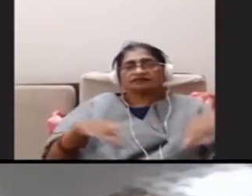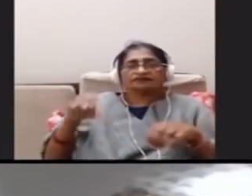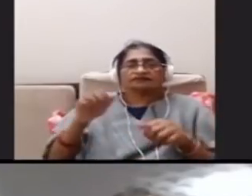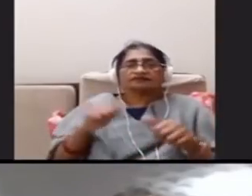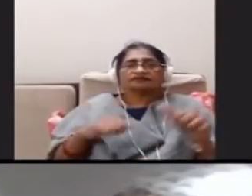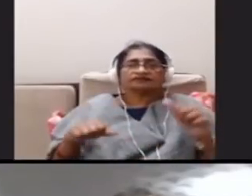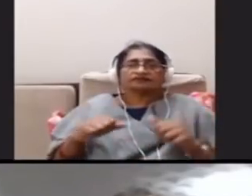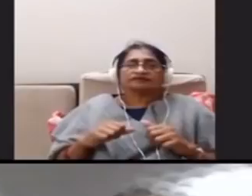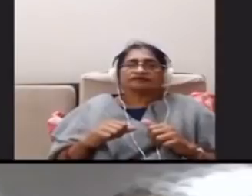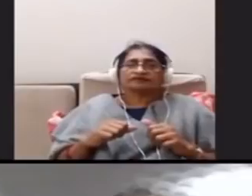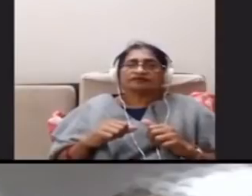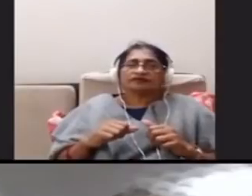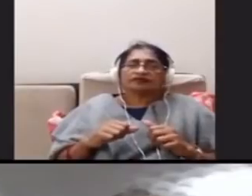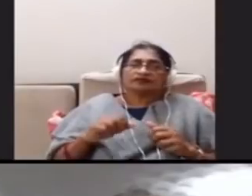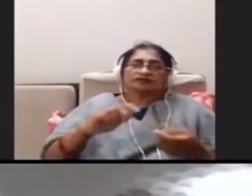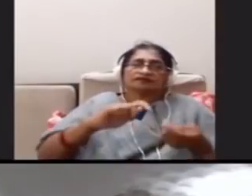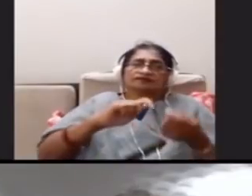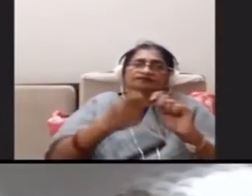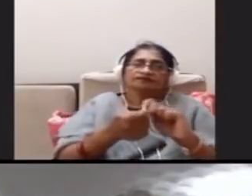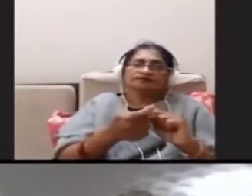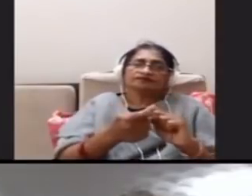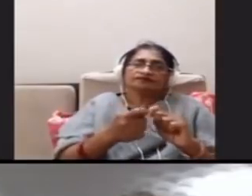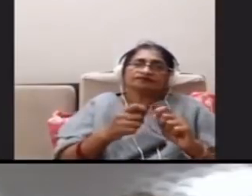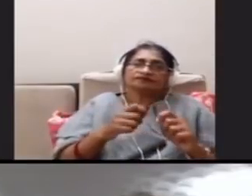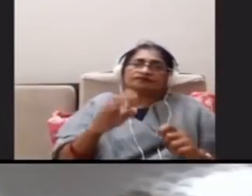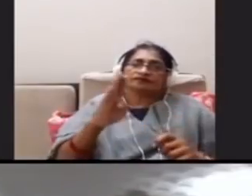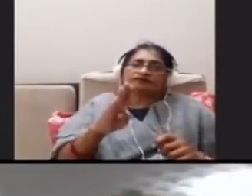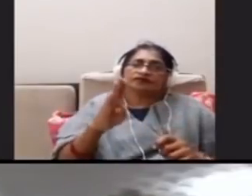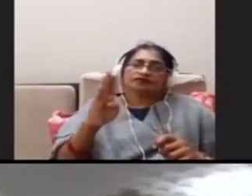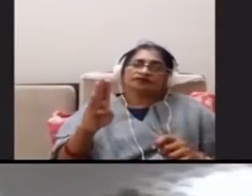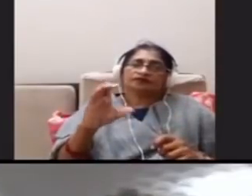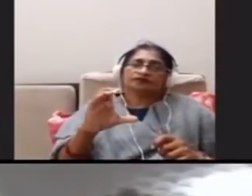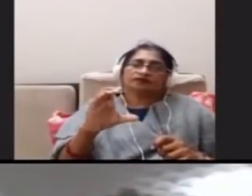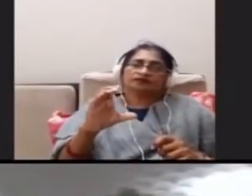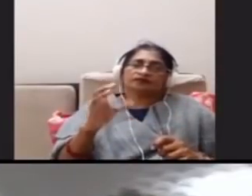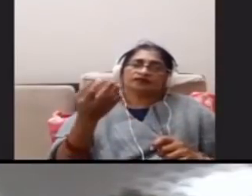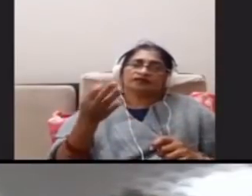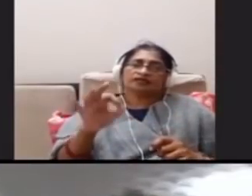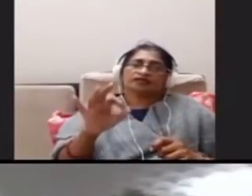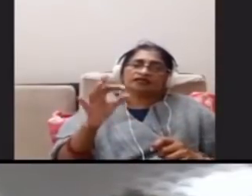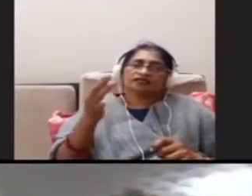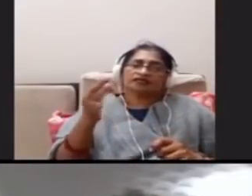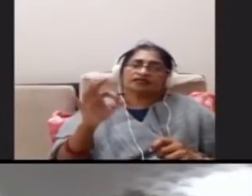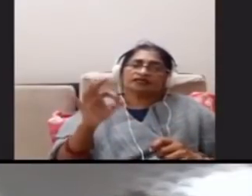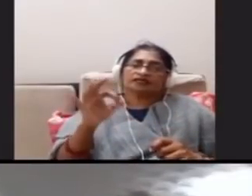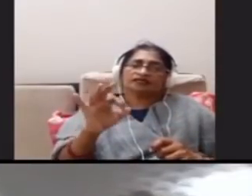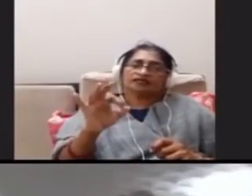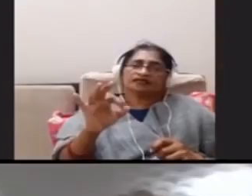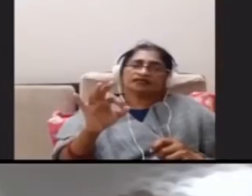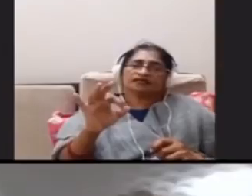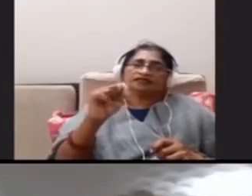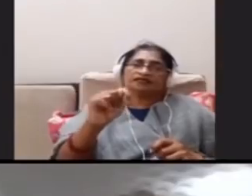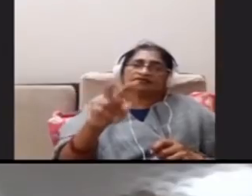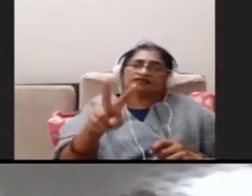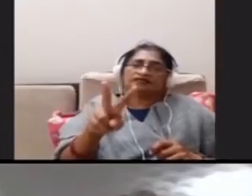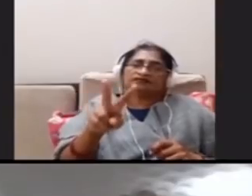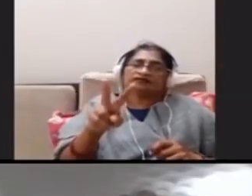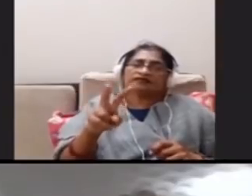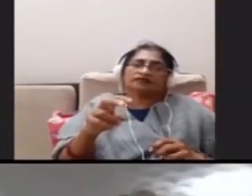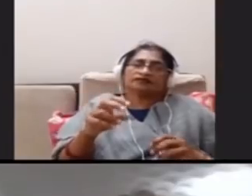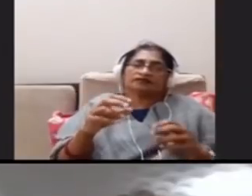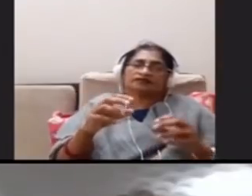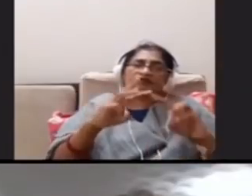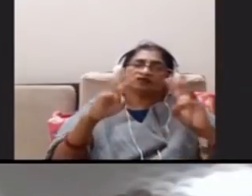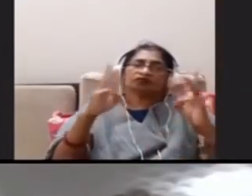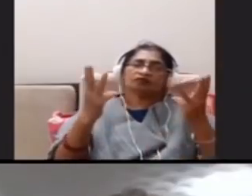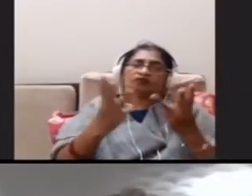Anthony Scher's Changing Step, BBC Scotland 1990 television play directed by Richard Wilson about a World War I amputee who falls